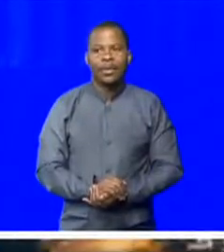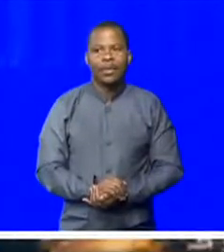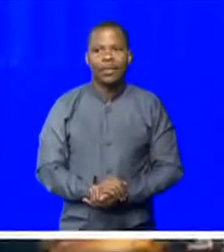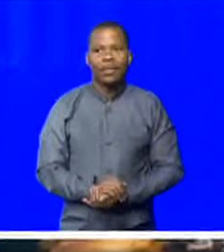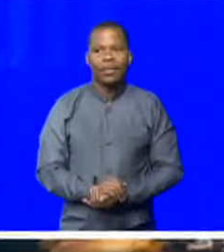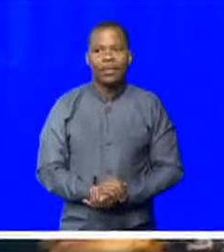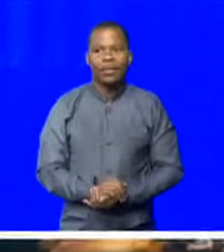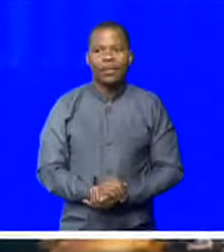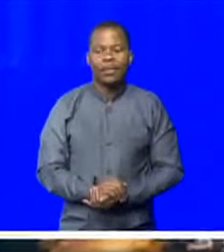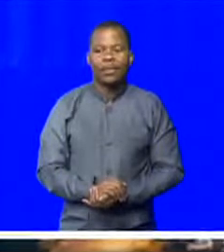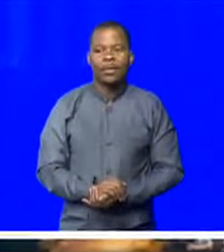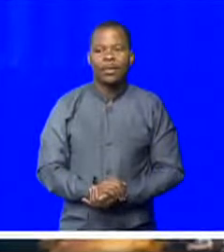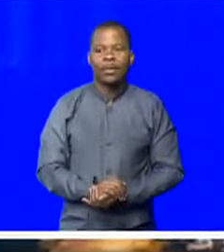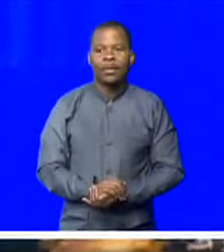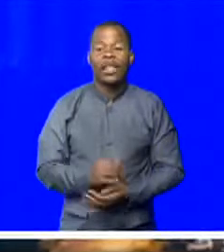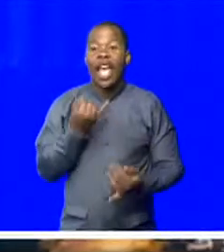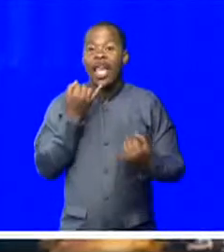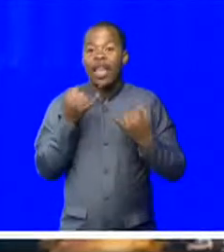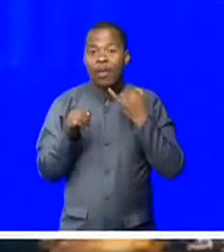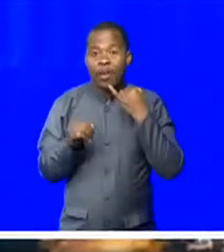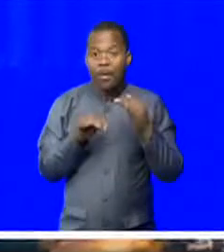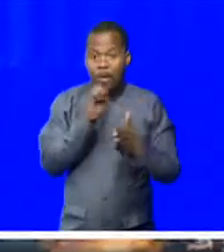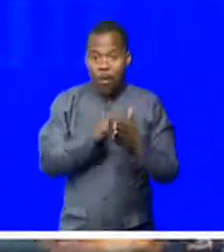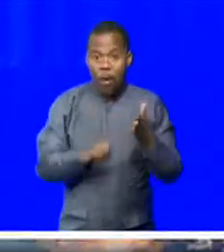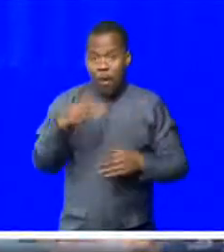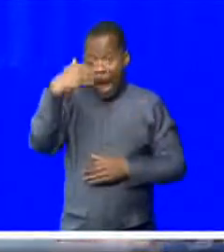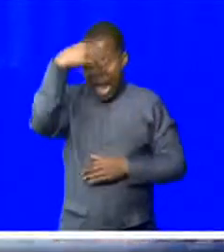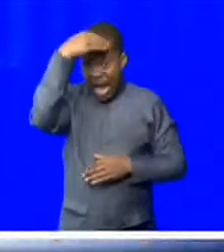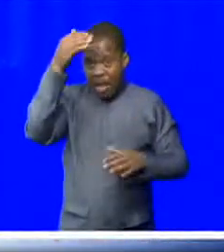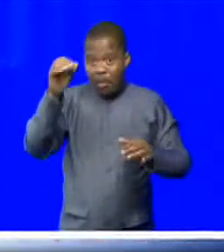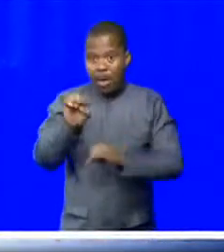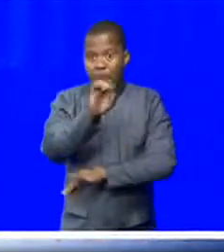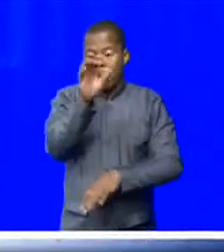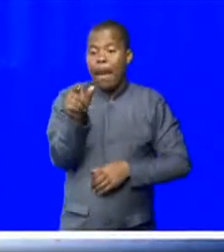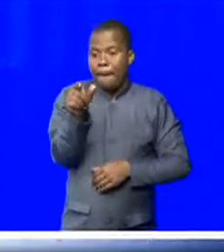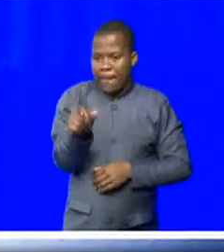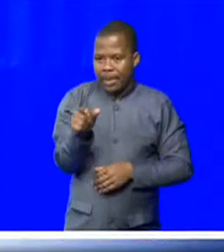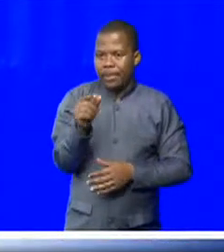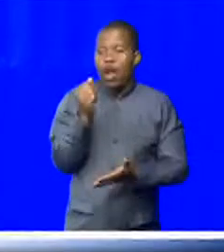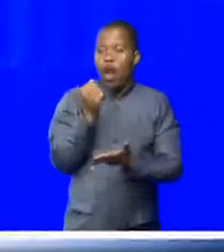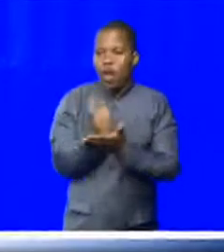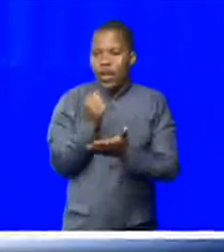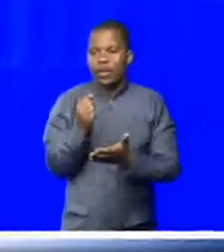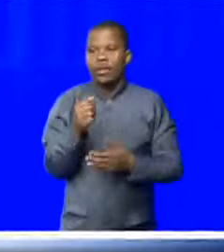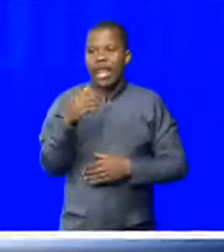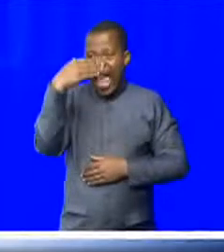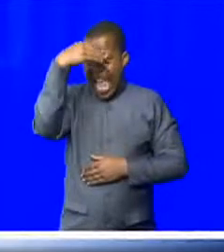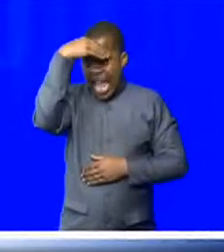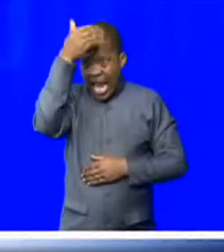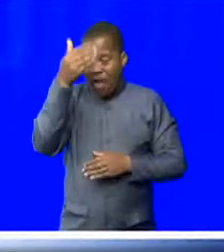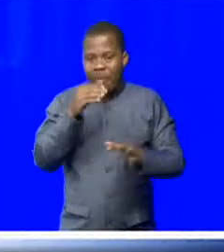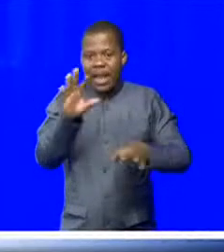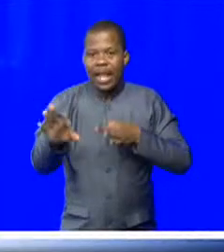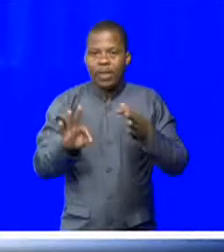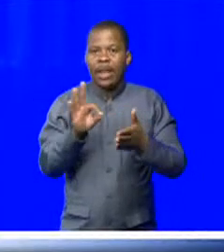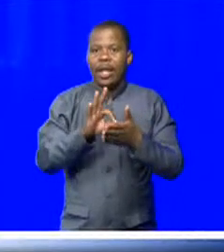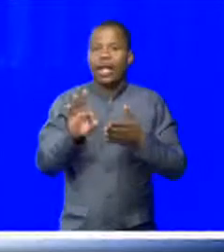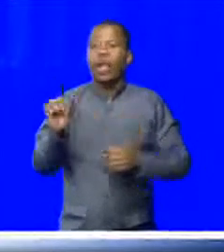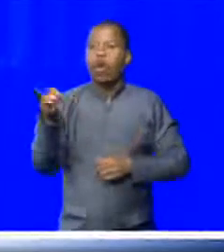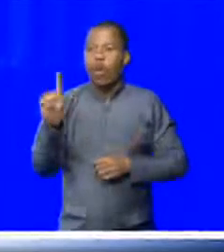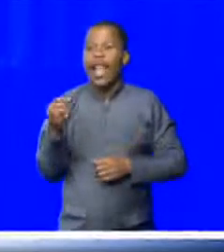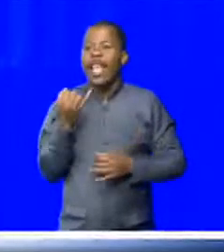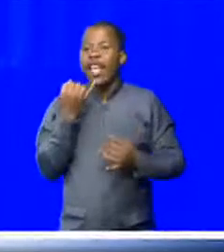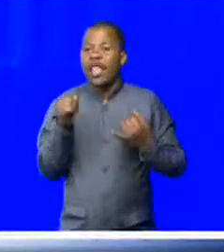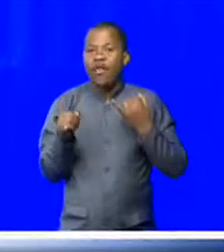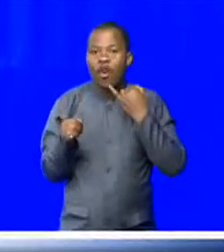In a statement from the Office of the Government spokesperson, government would like to provide the following clarity on circulating